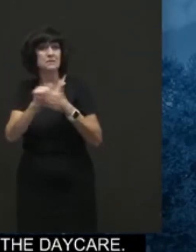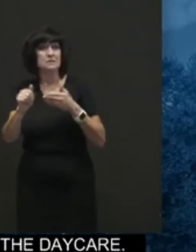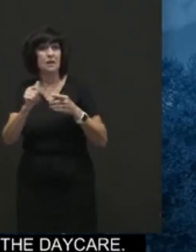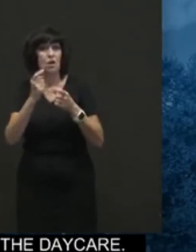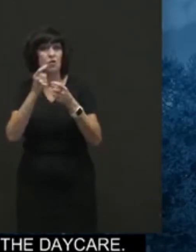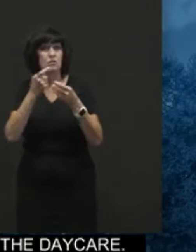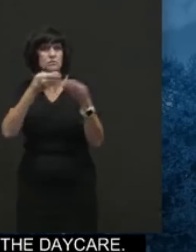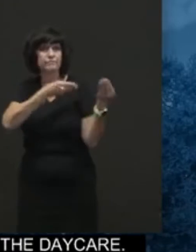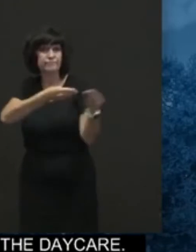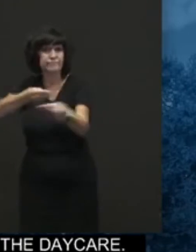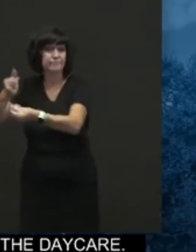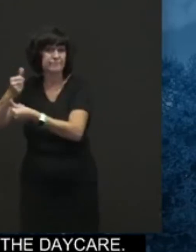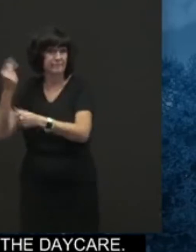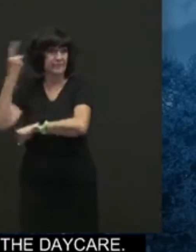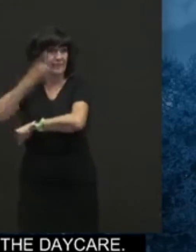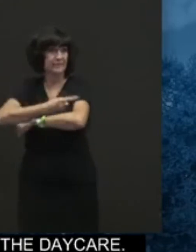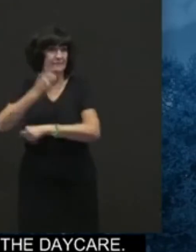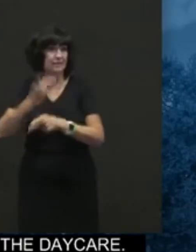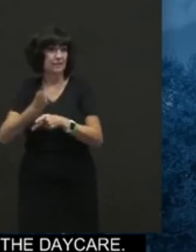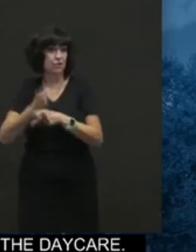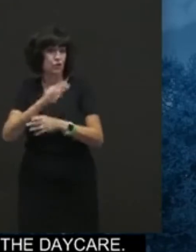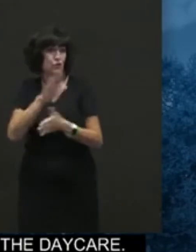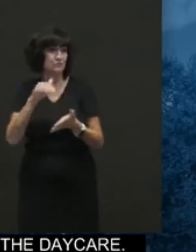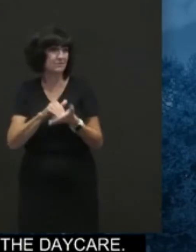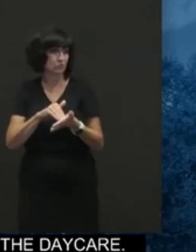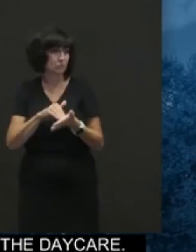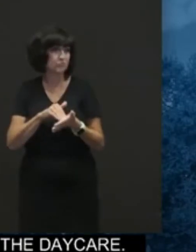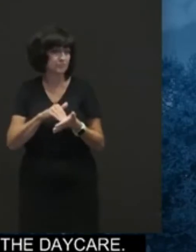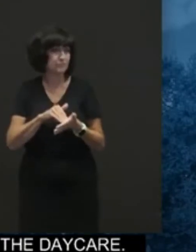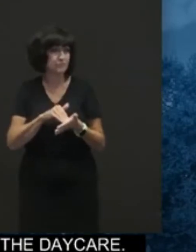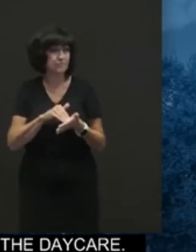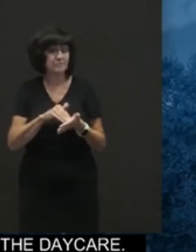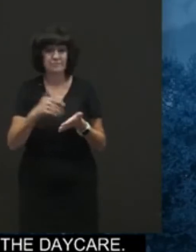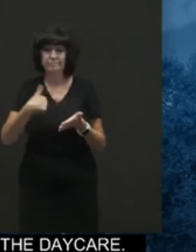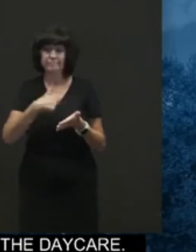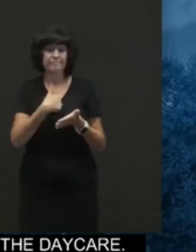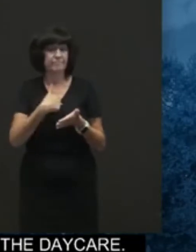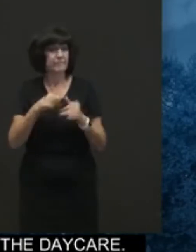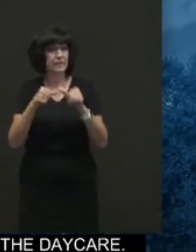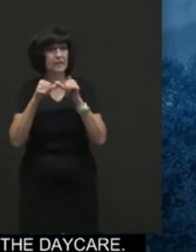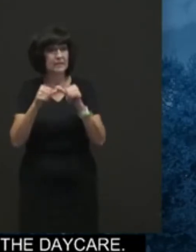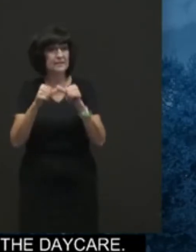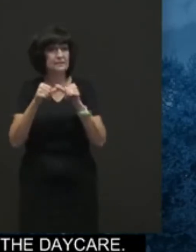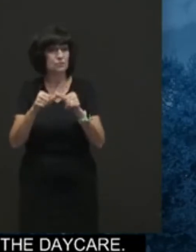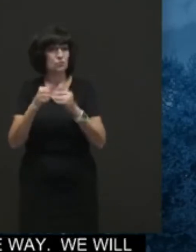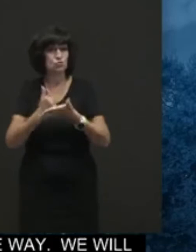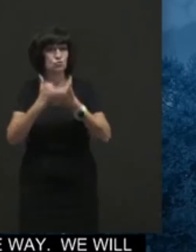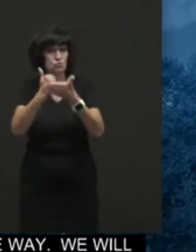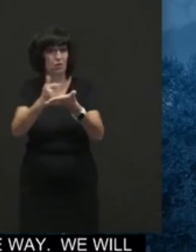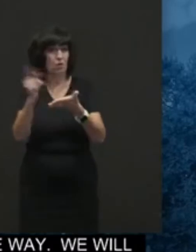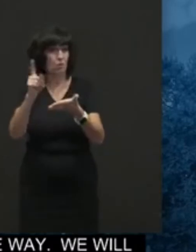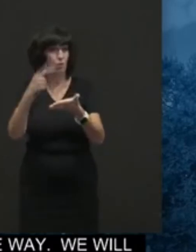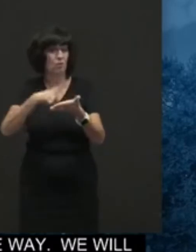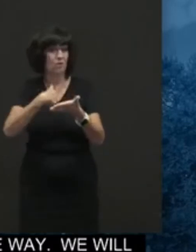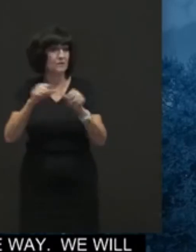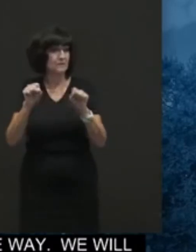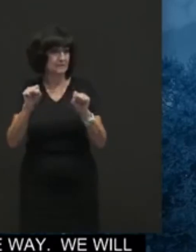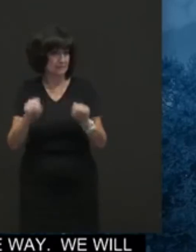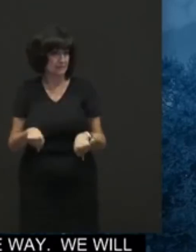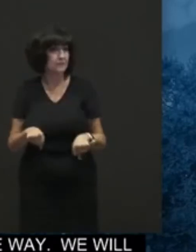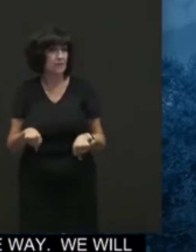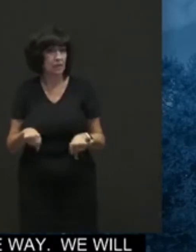the way. But we'll continue to help to the extent that we can. All the